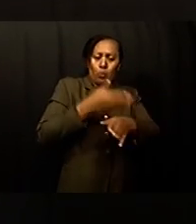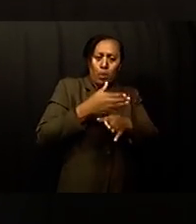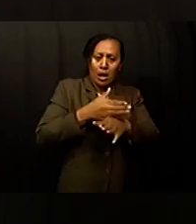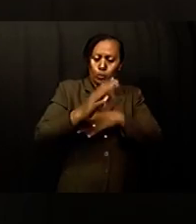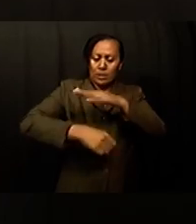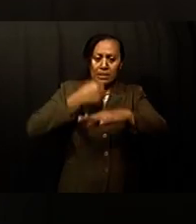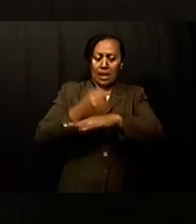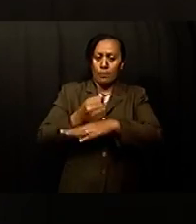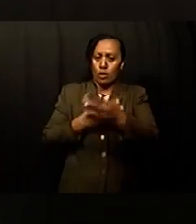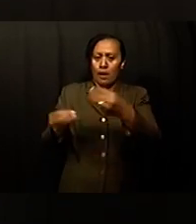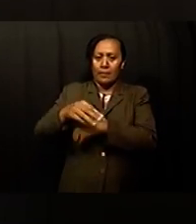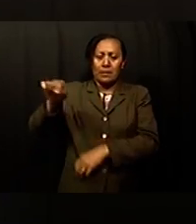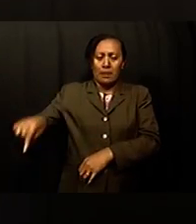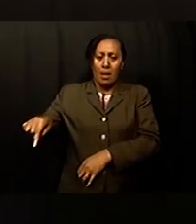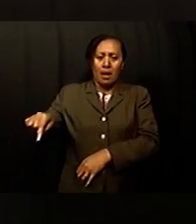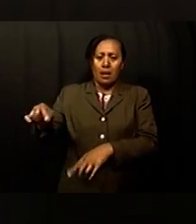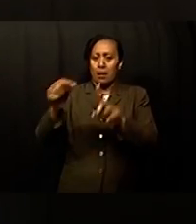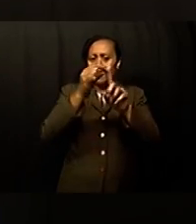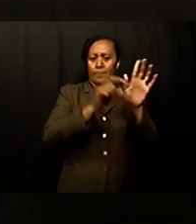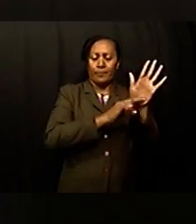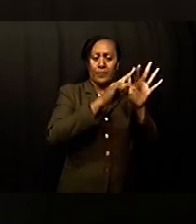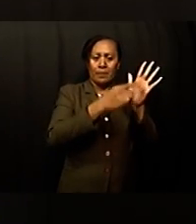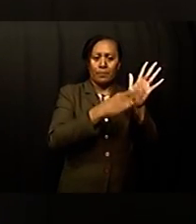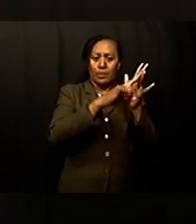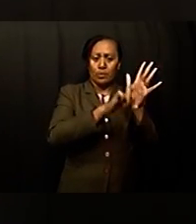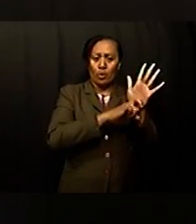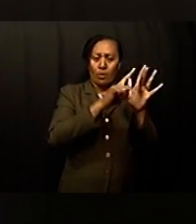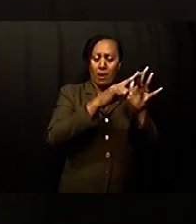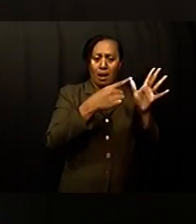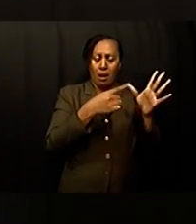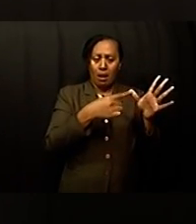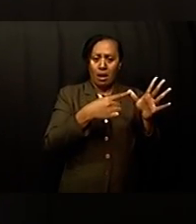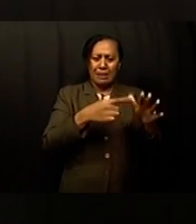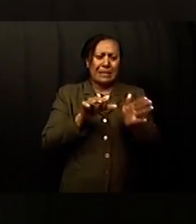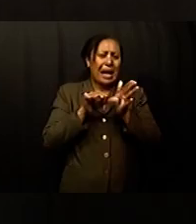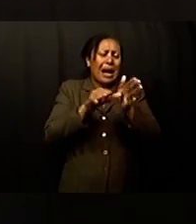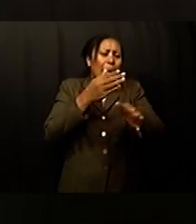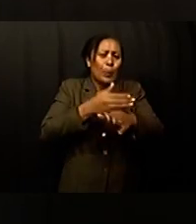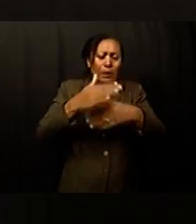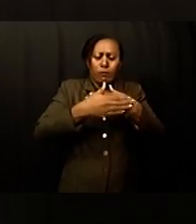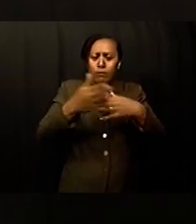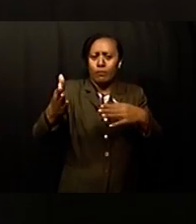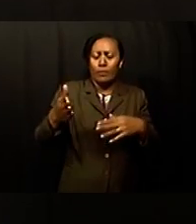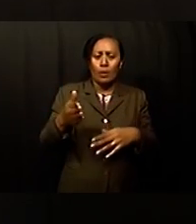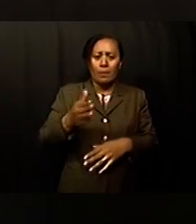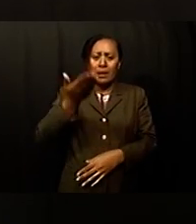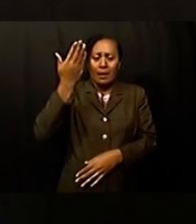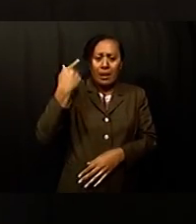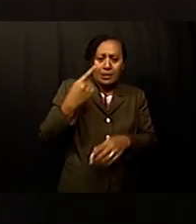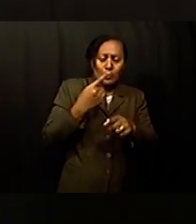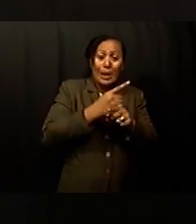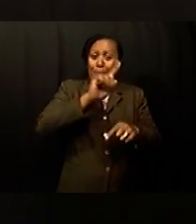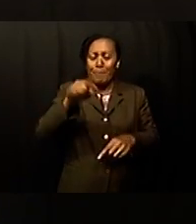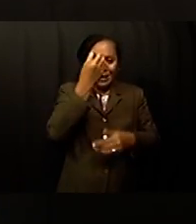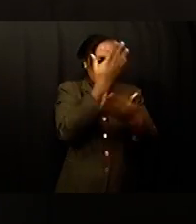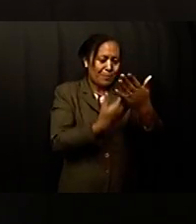diplomatic mission in Pretoria, South Africa. He said whilst it was hard work leading up to the opening last week, it's an experience that